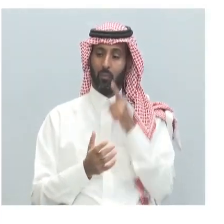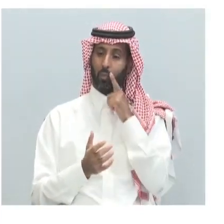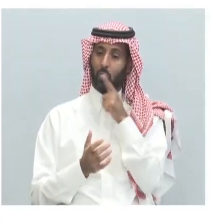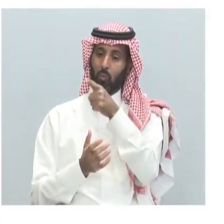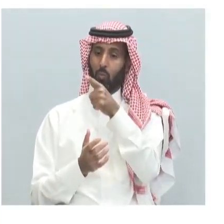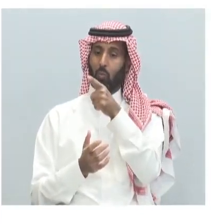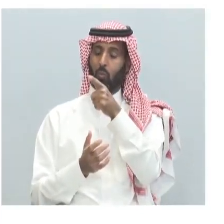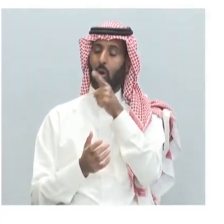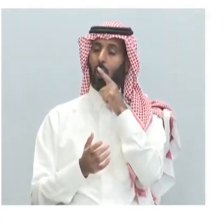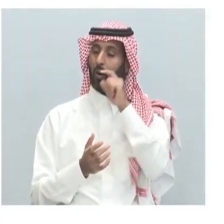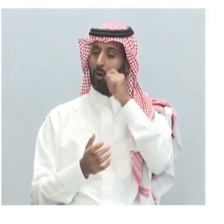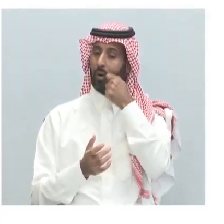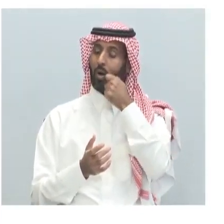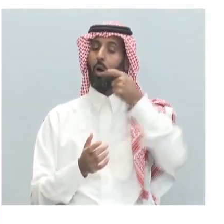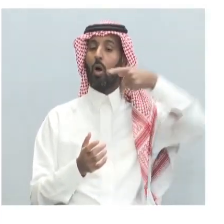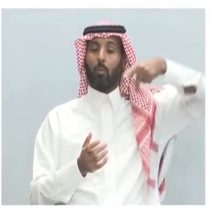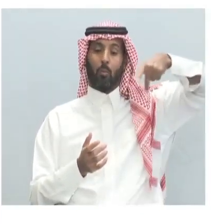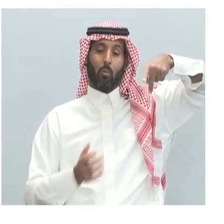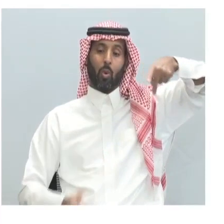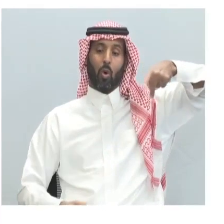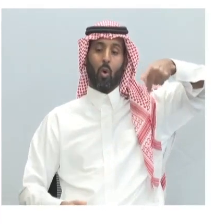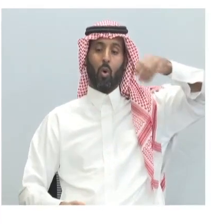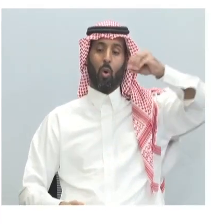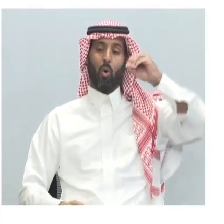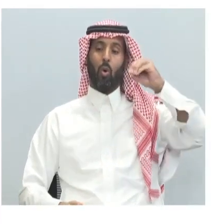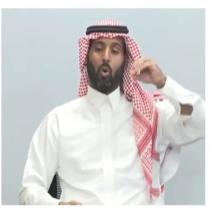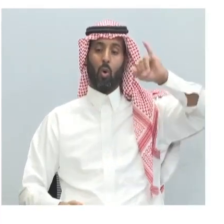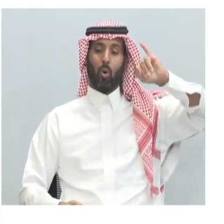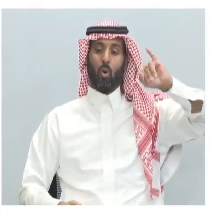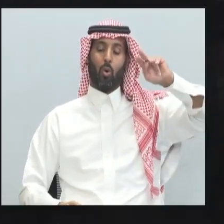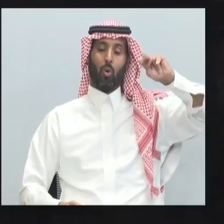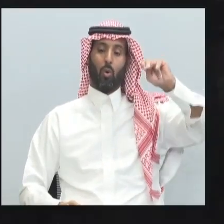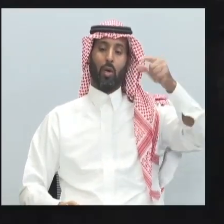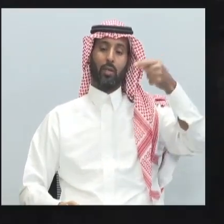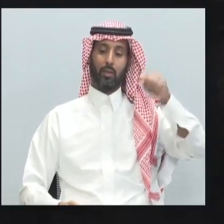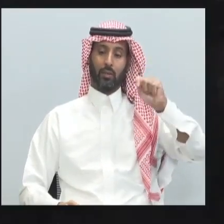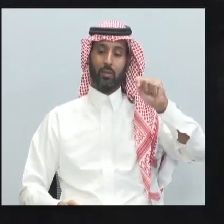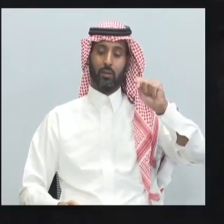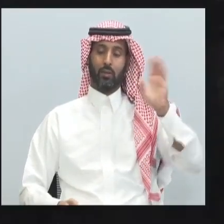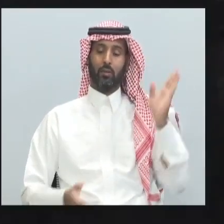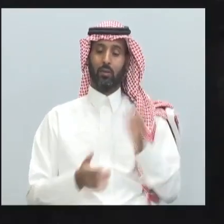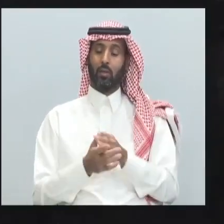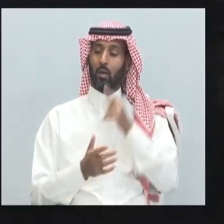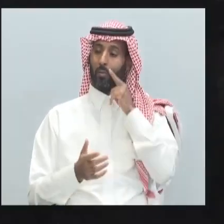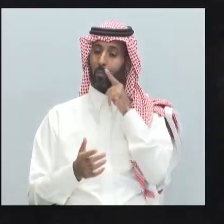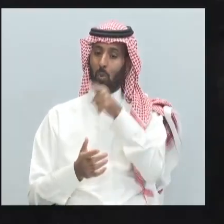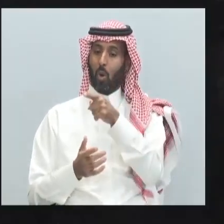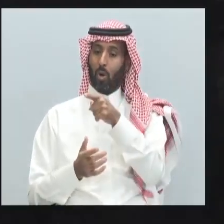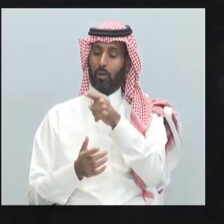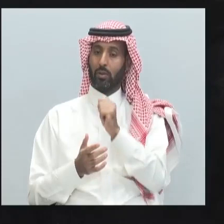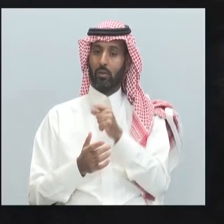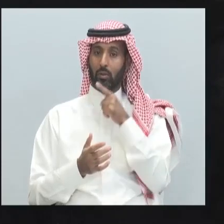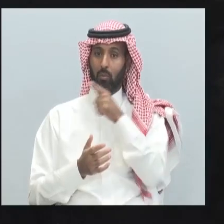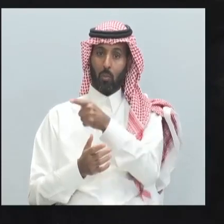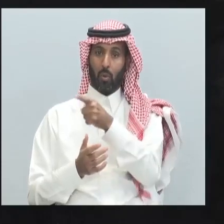this man. He is what? Pointing. Excellent. What does it mean? Point? Yes, he used his finger to point